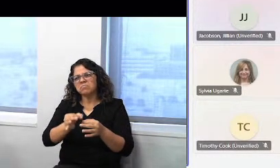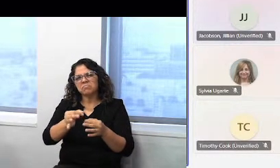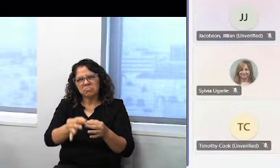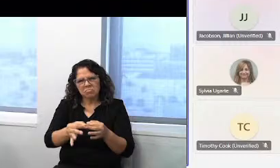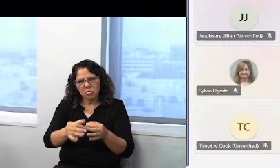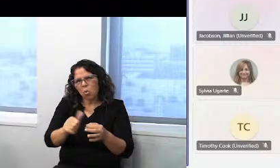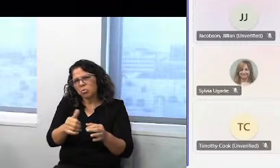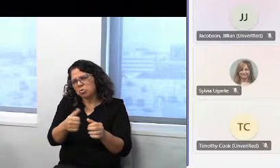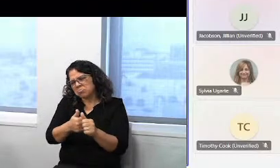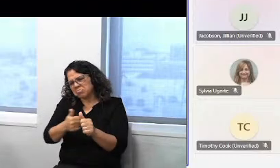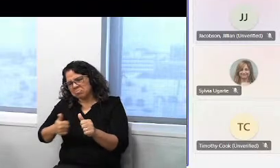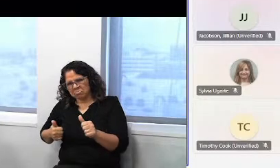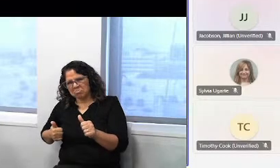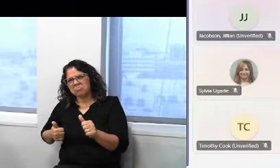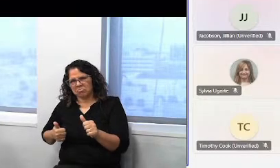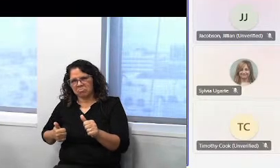process.